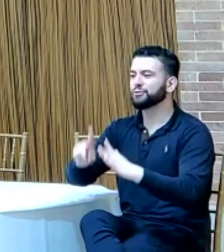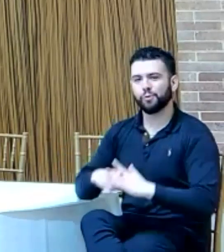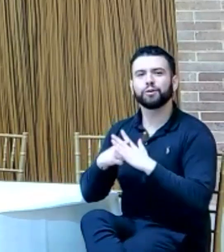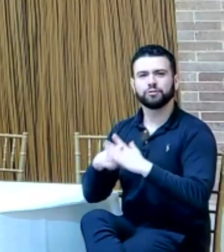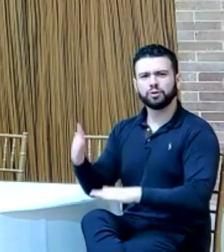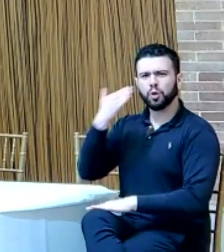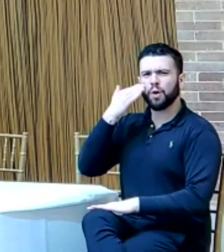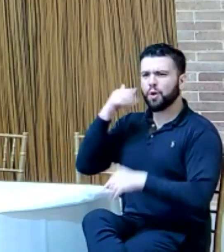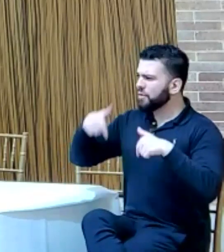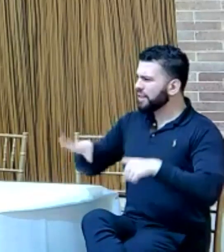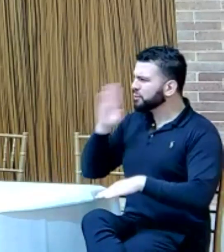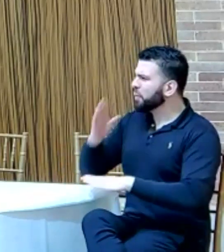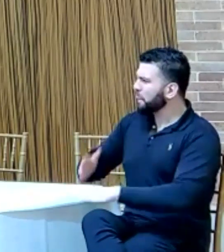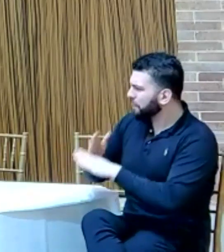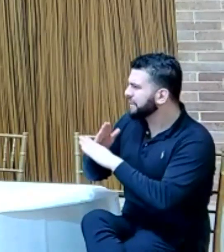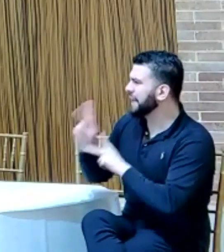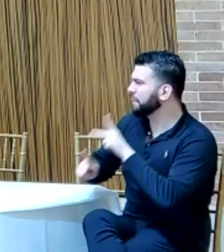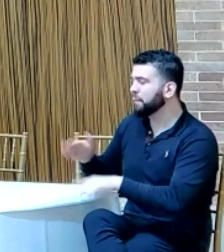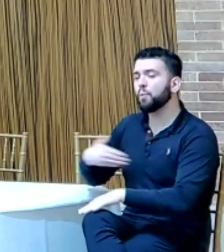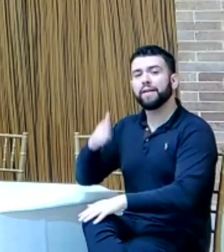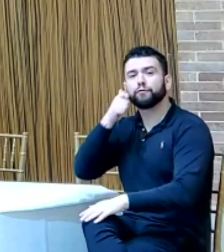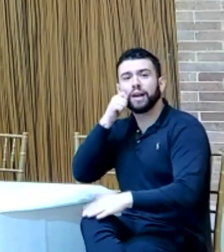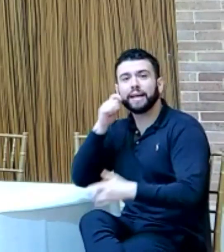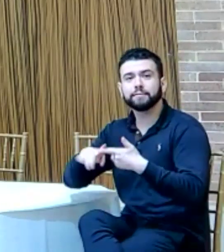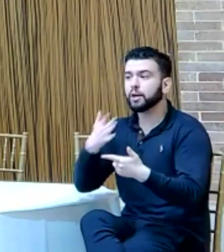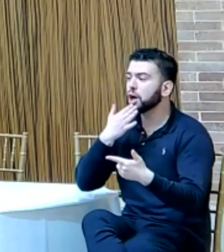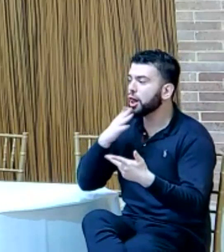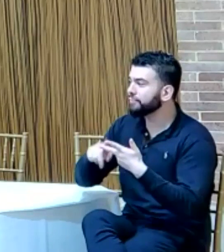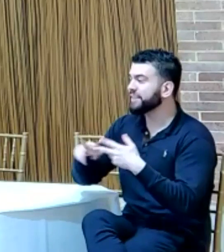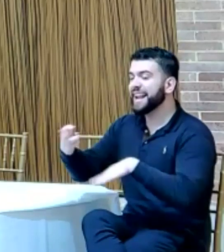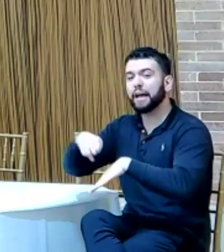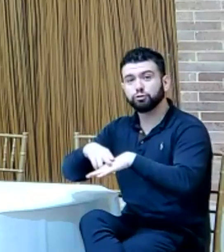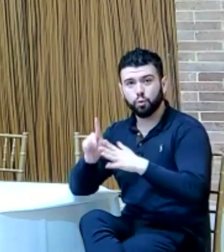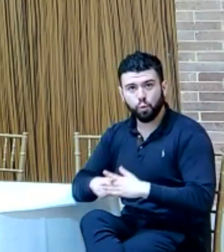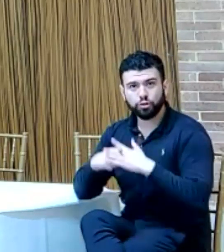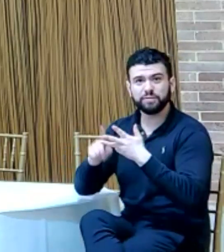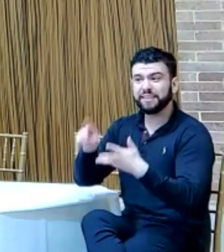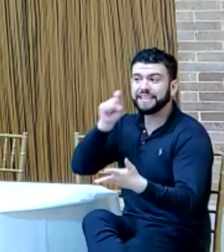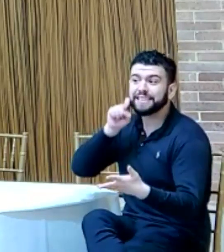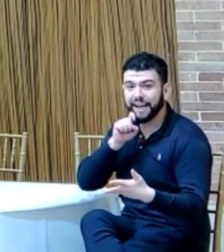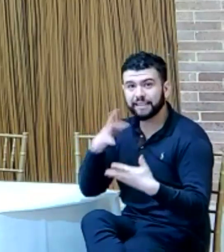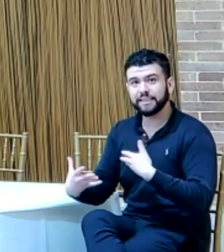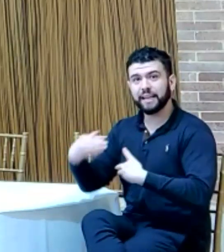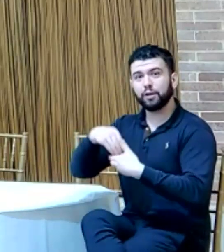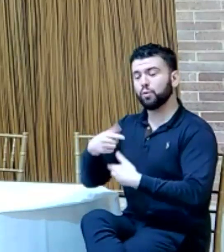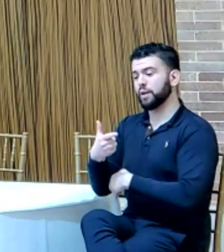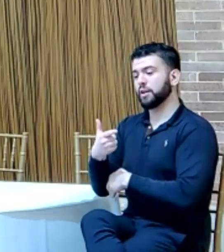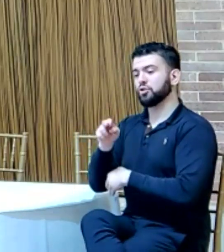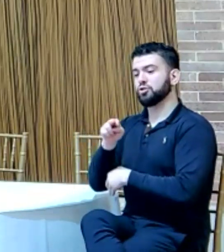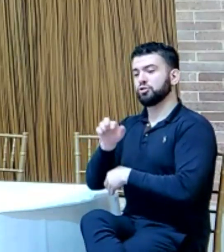people along seven protected class classes there's race there's color there's national origin there's sex including gender identity and sexual